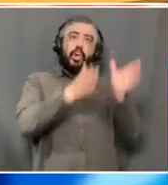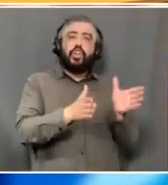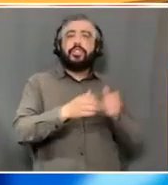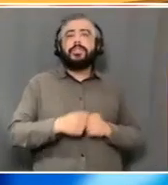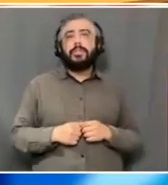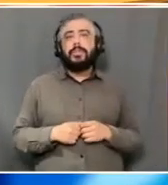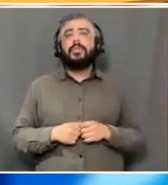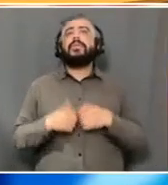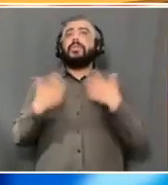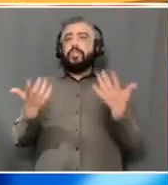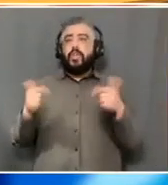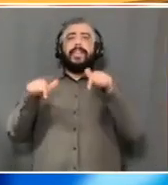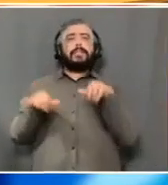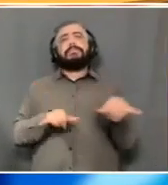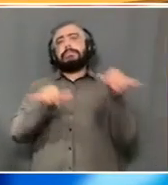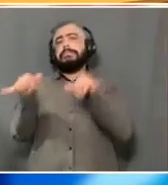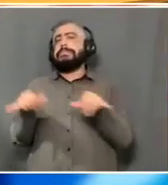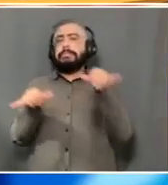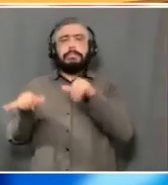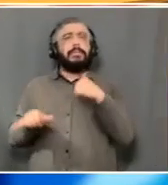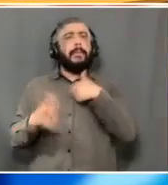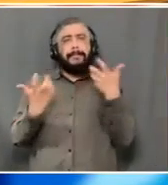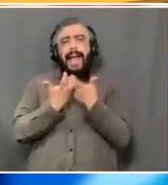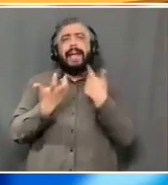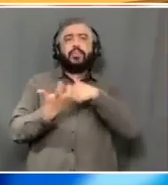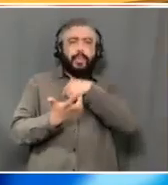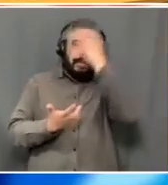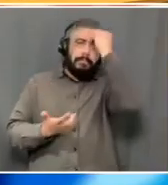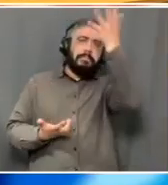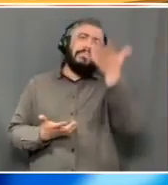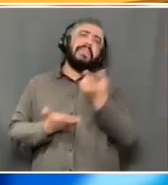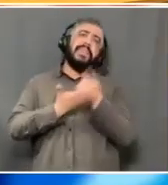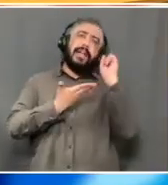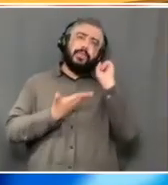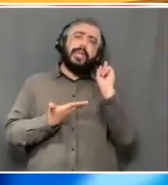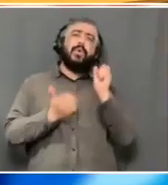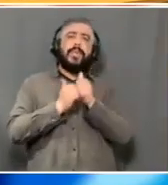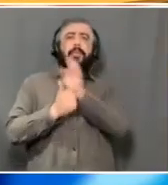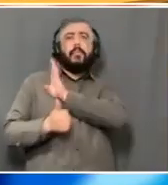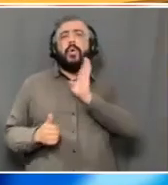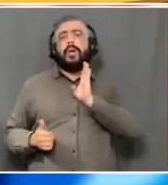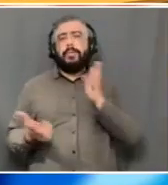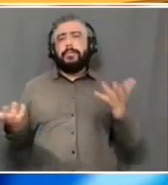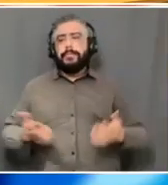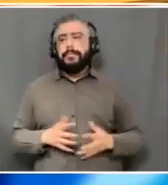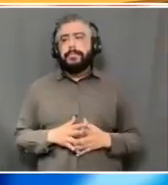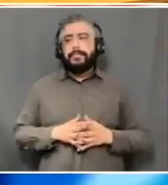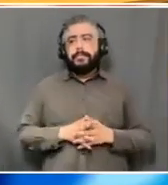this is consistent with what we had shared with the board last week.